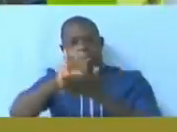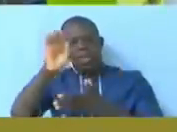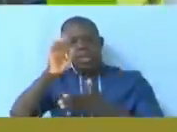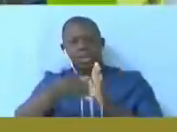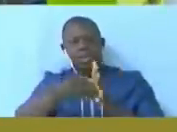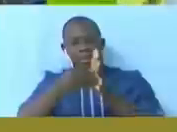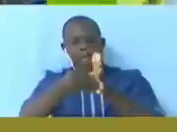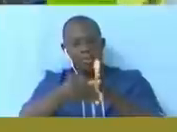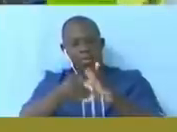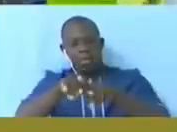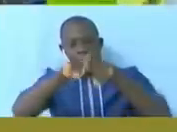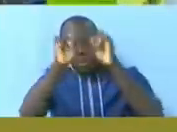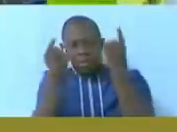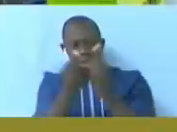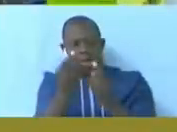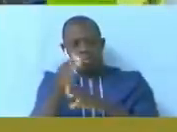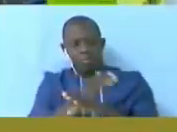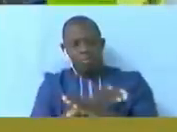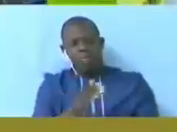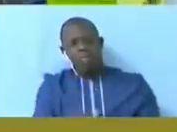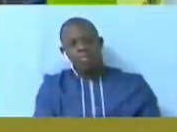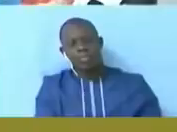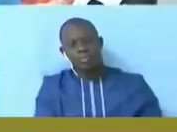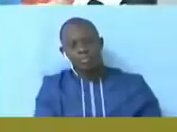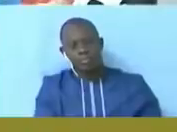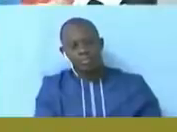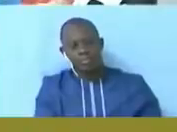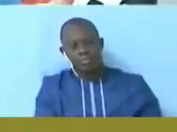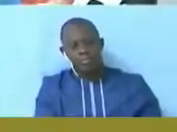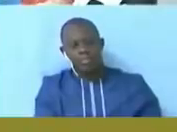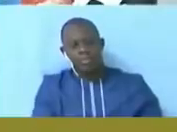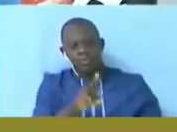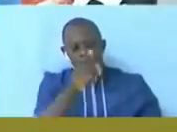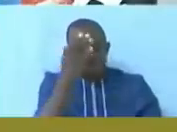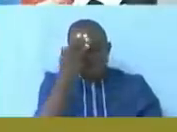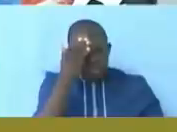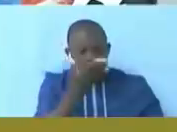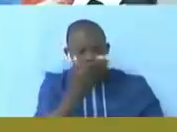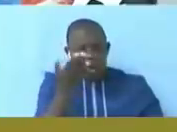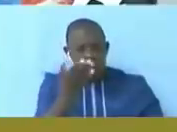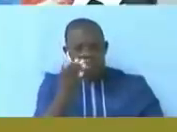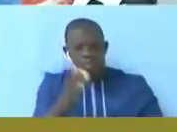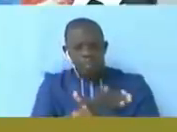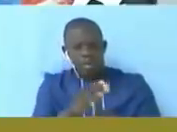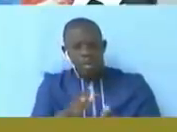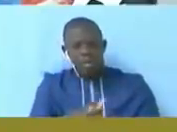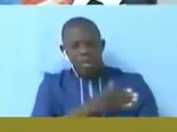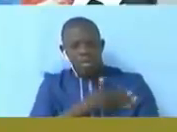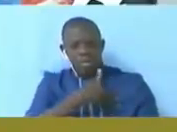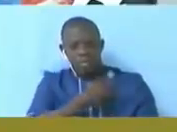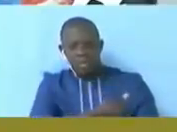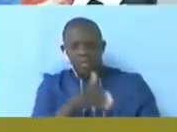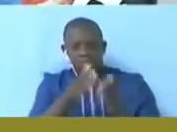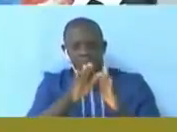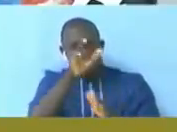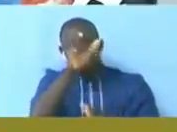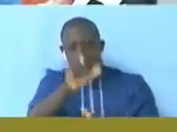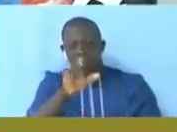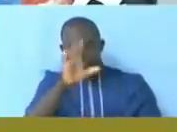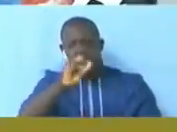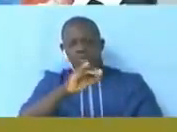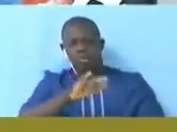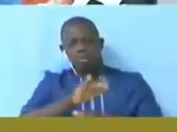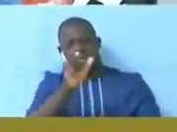petitiono safe nga ki directeur général e coordinateur. Do you know the reason for this treatment? Yalla ndali lo meya sabu ni maral nya